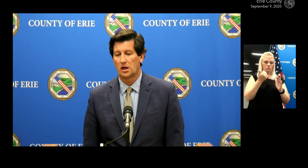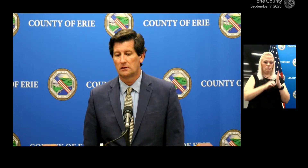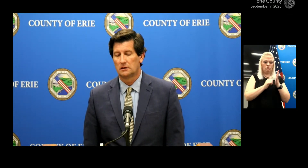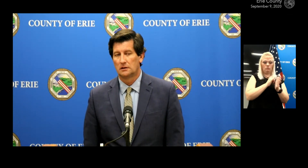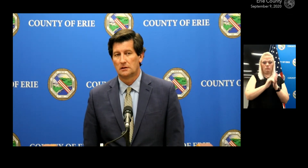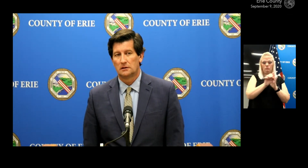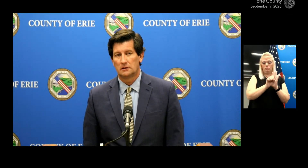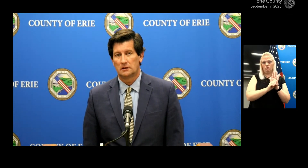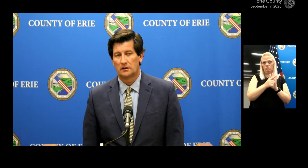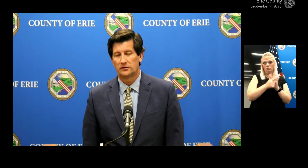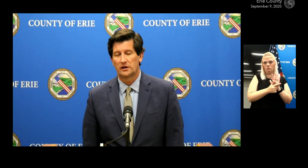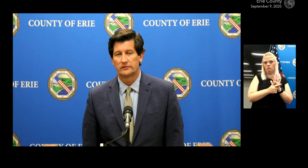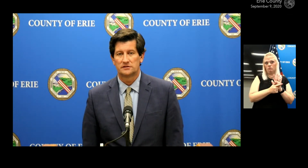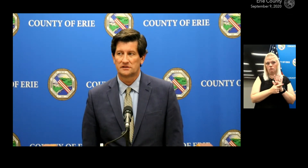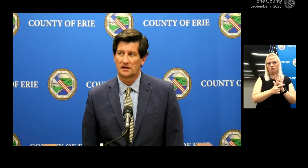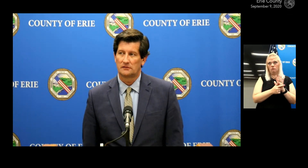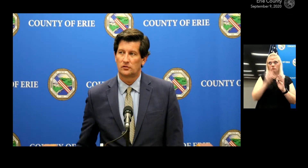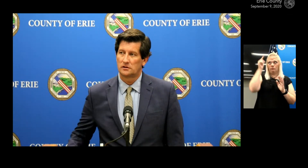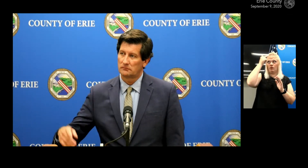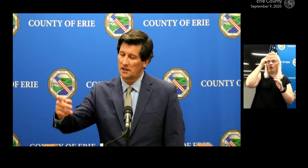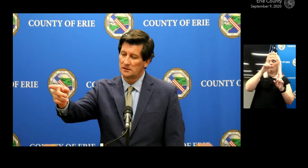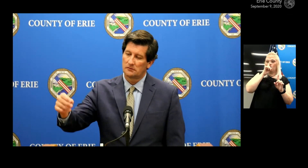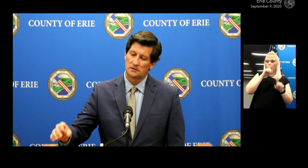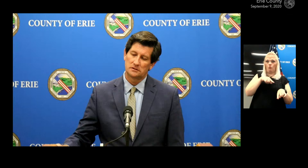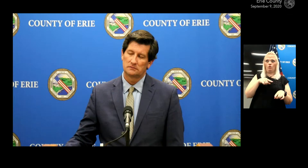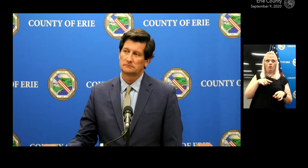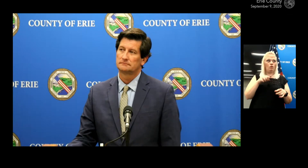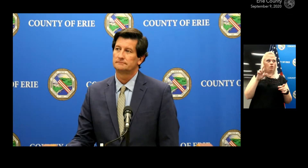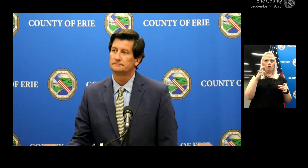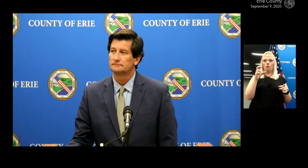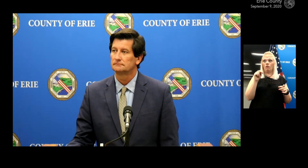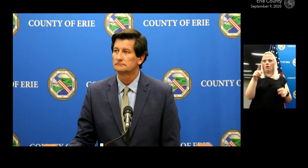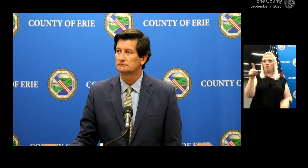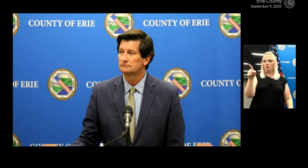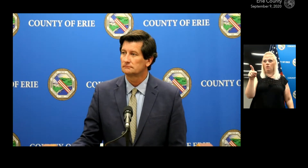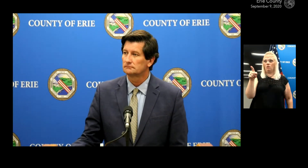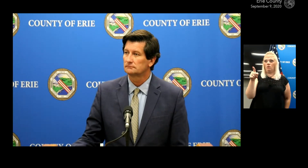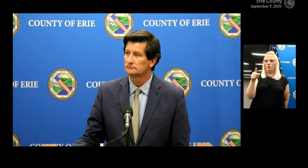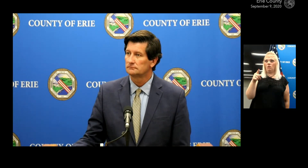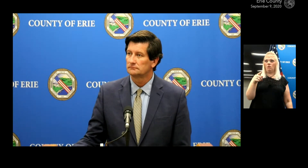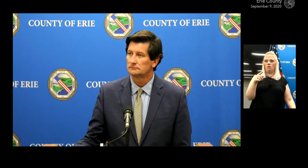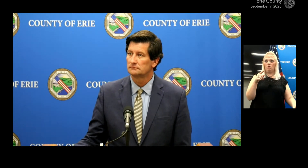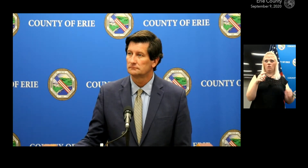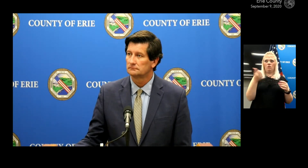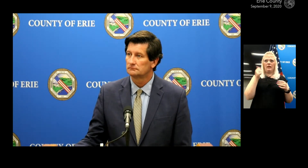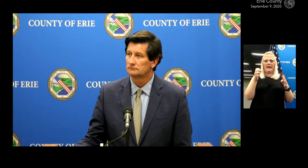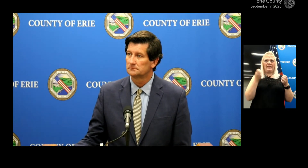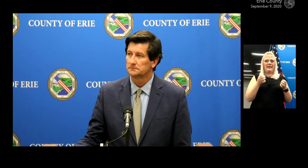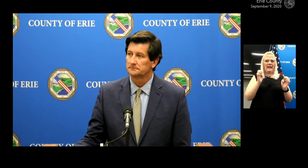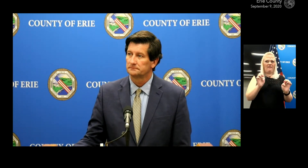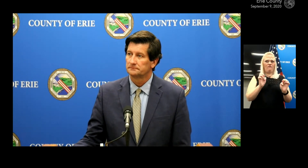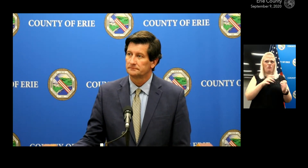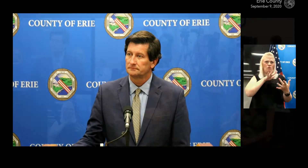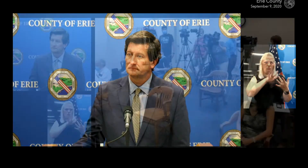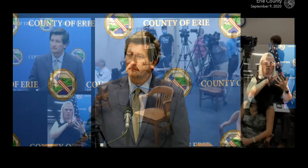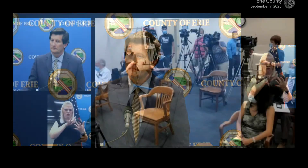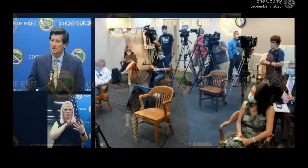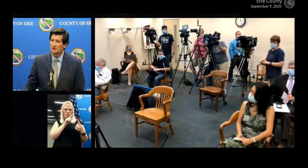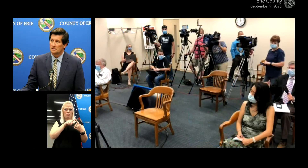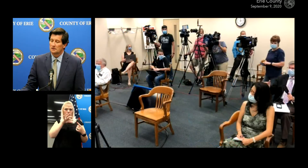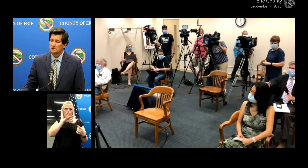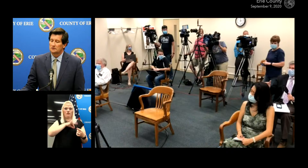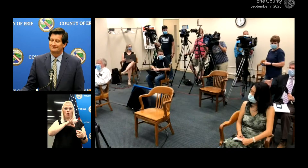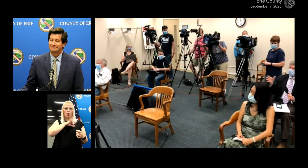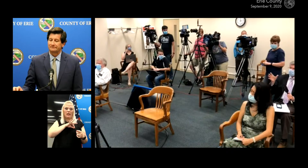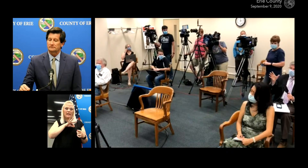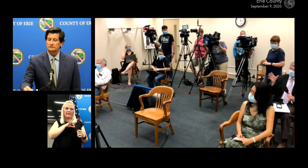State law under the governor's executive order. Ron, you had a question? Yeah, has there been an effort to reach out to, say, the fraternities